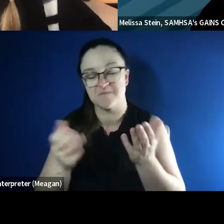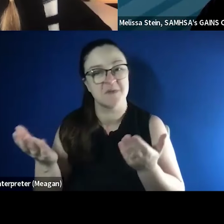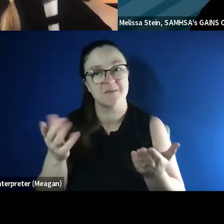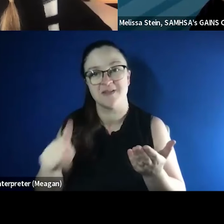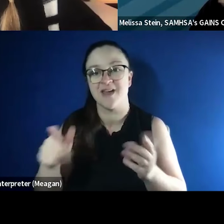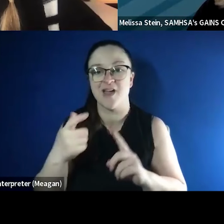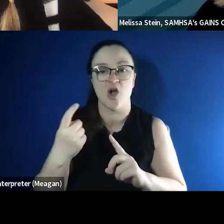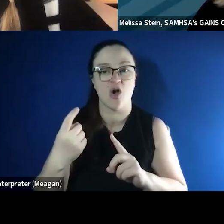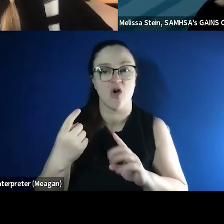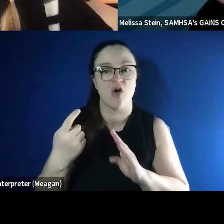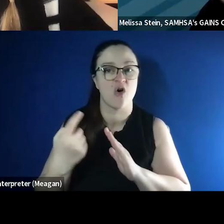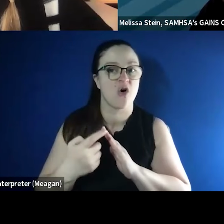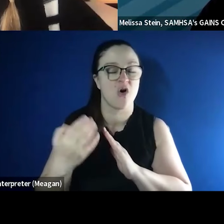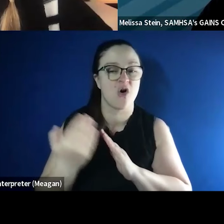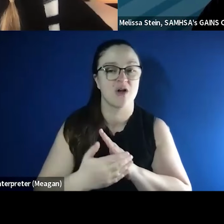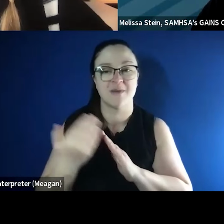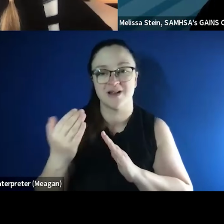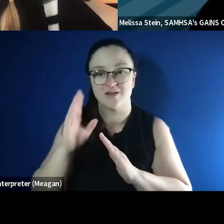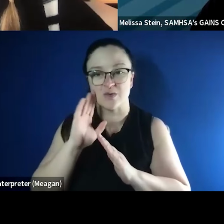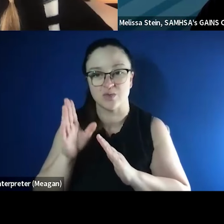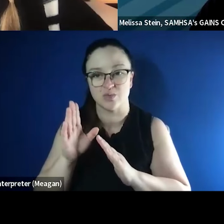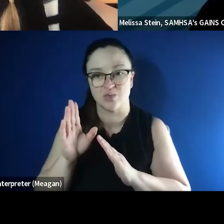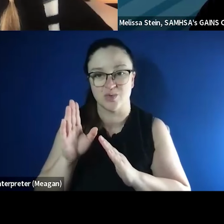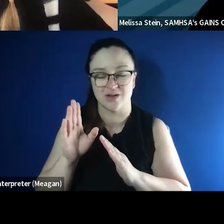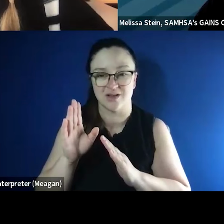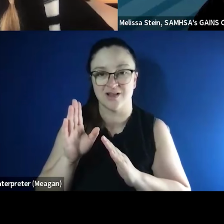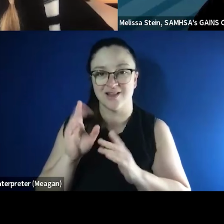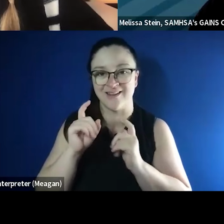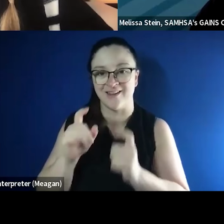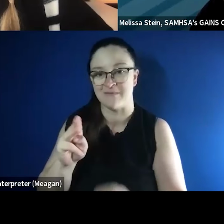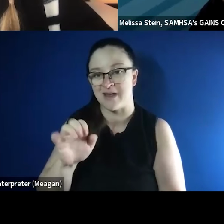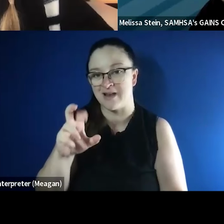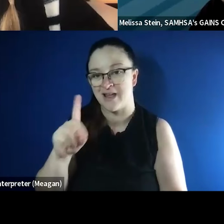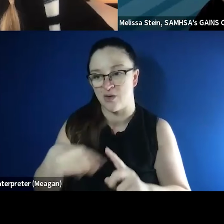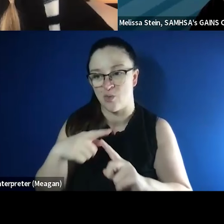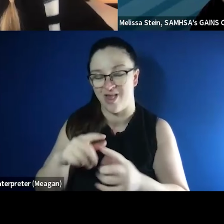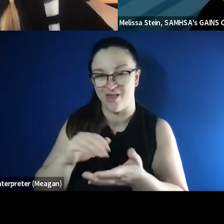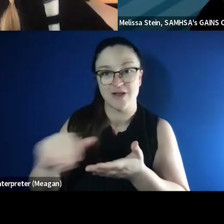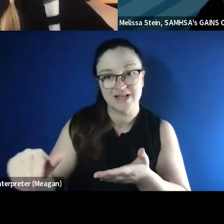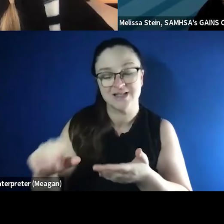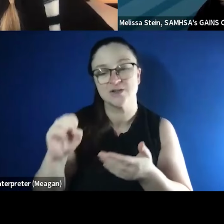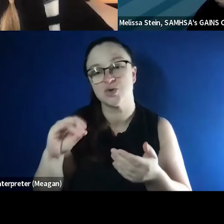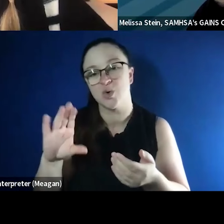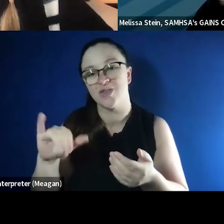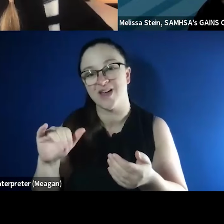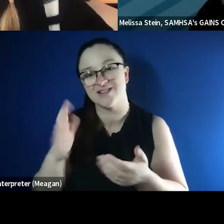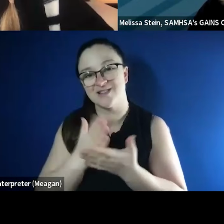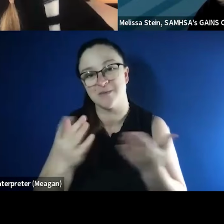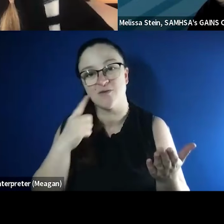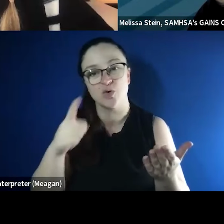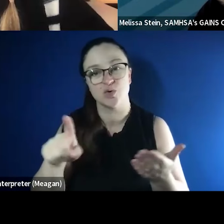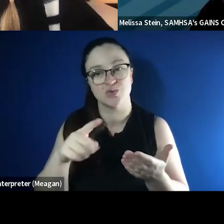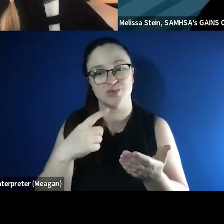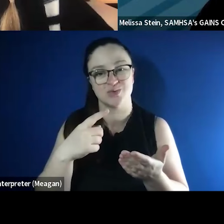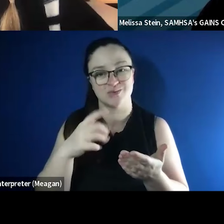automatically reinstate Medicaid coverage upon release. And so that's really something for you to explore within your state Department